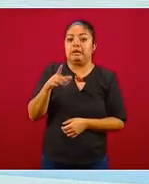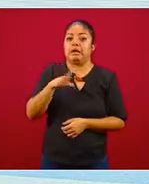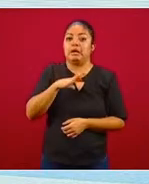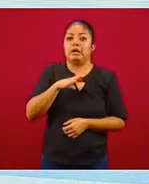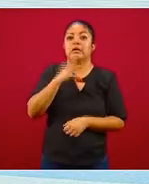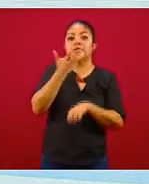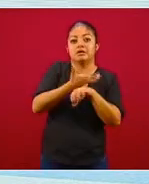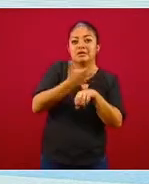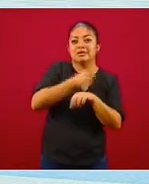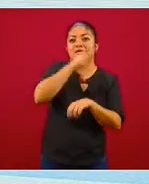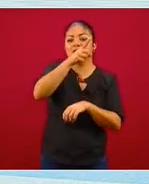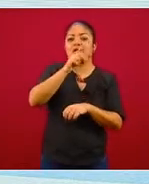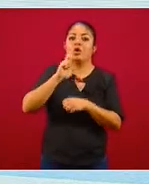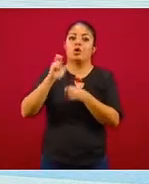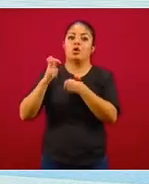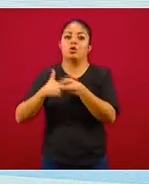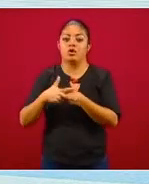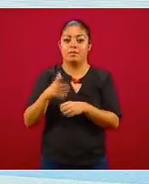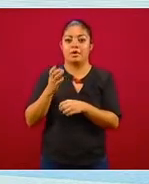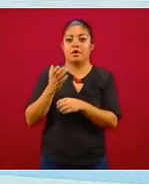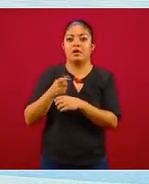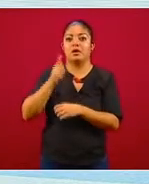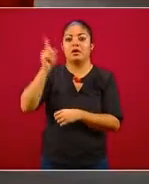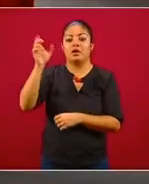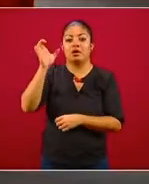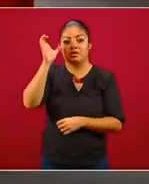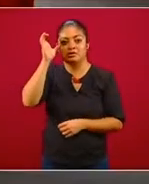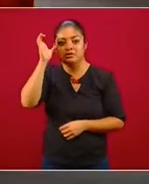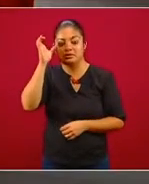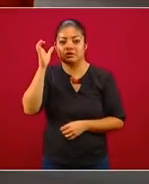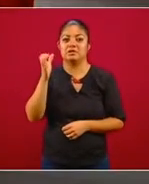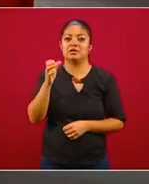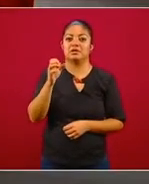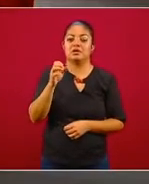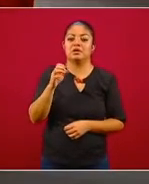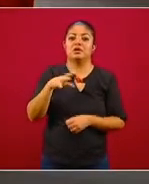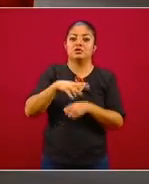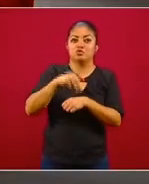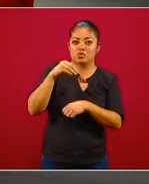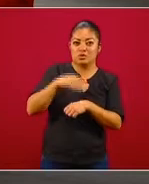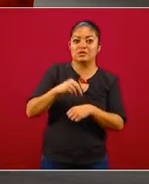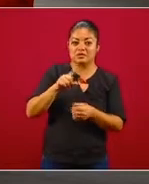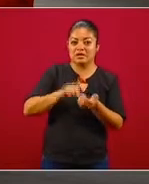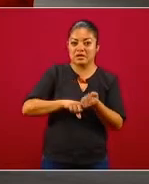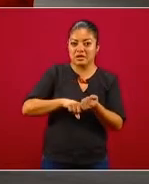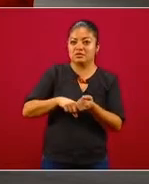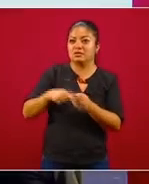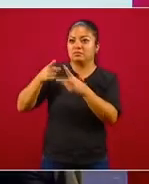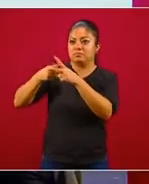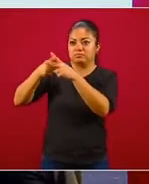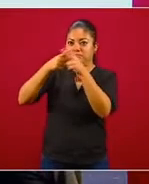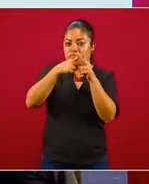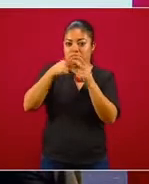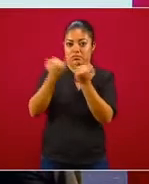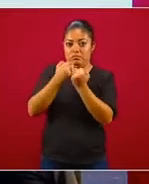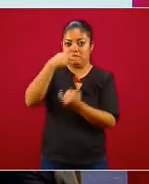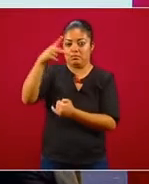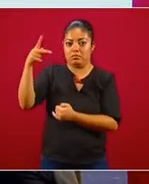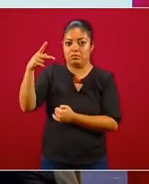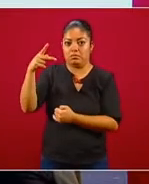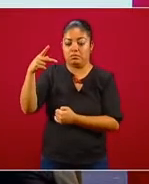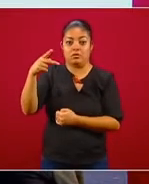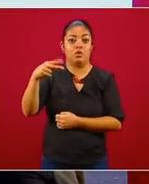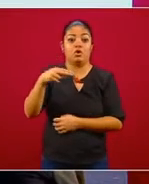Also remember that there is a certain delay in the updating of the data. This is just